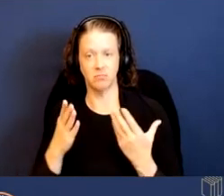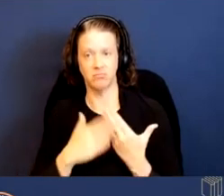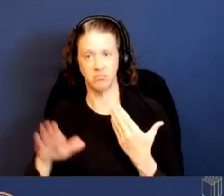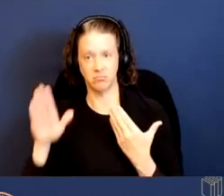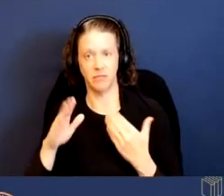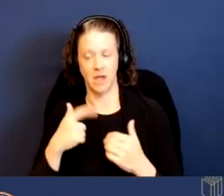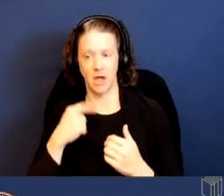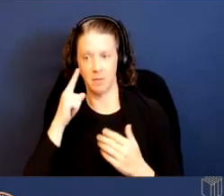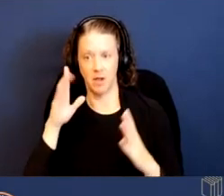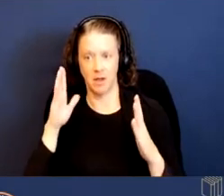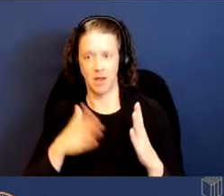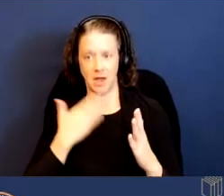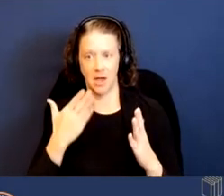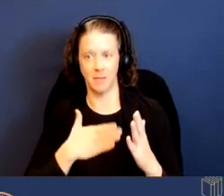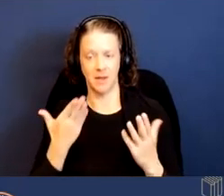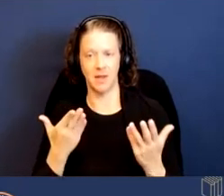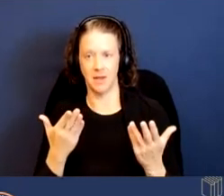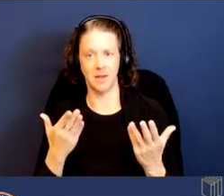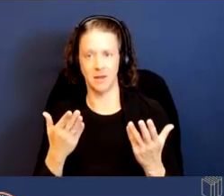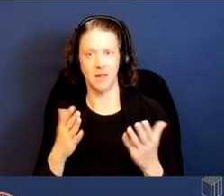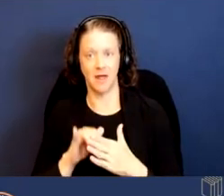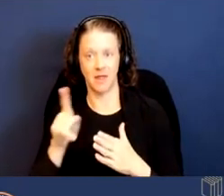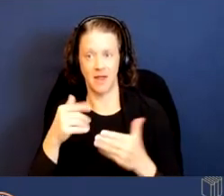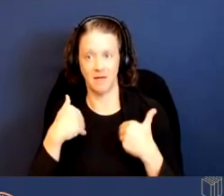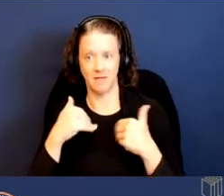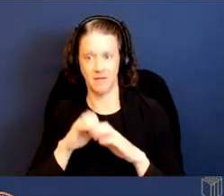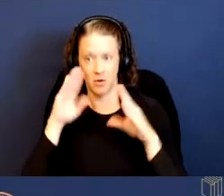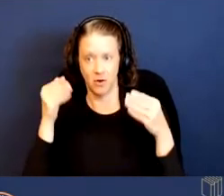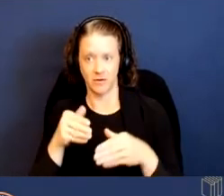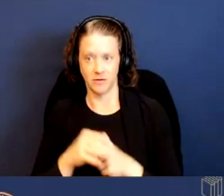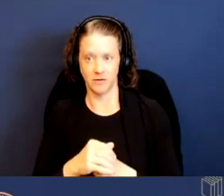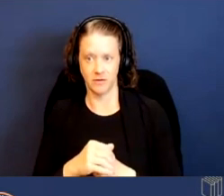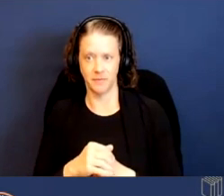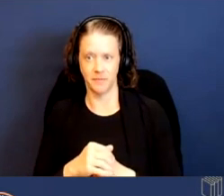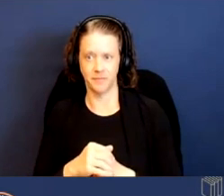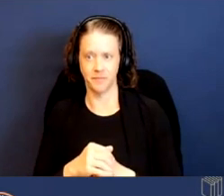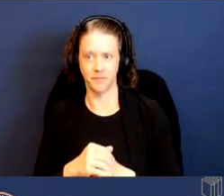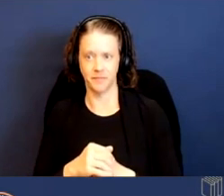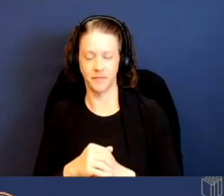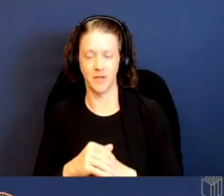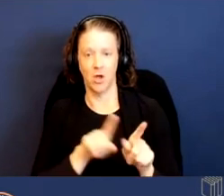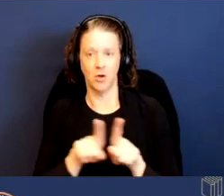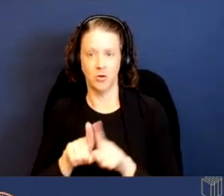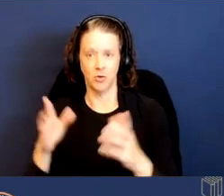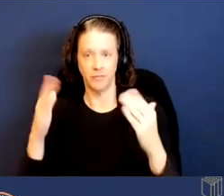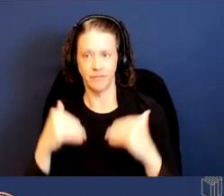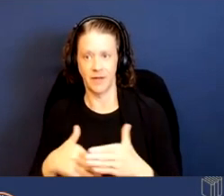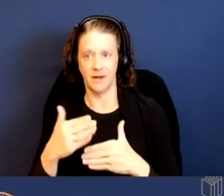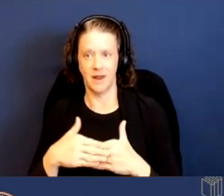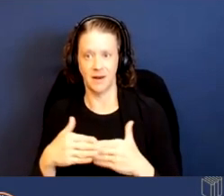happy that they have that focus. And then also, you can head to the next slide.